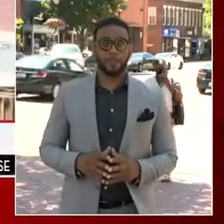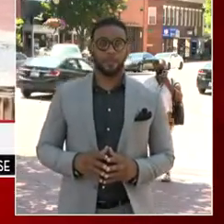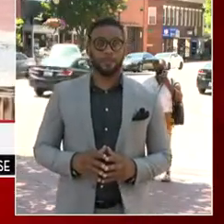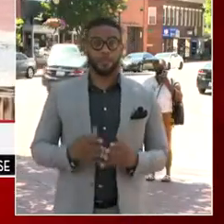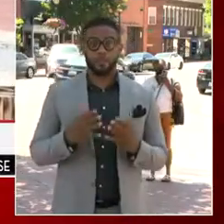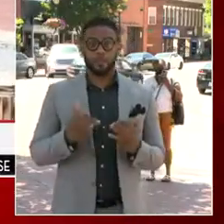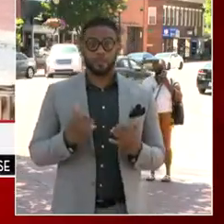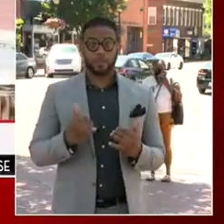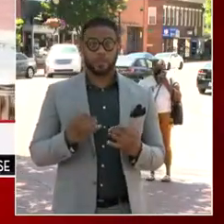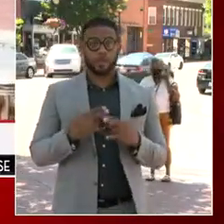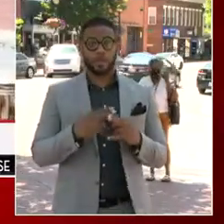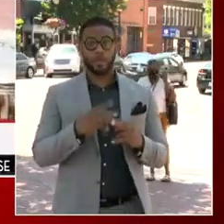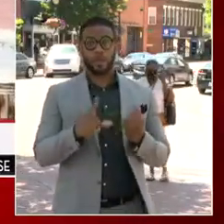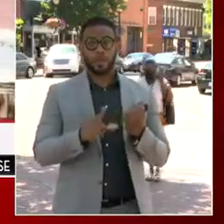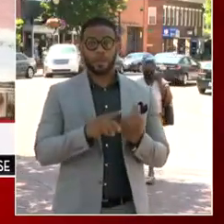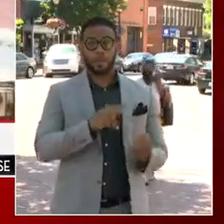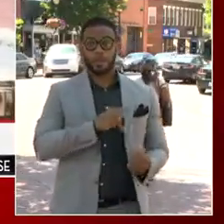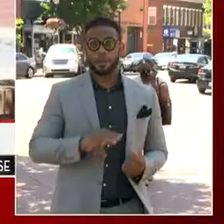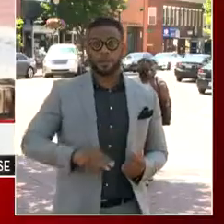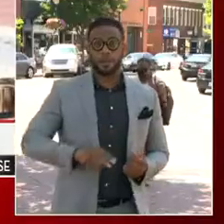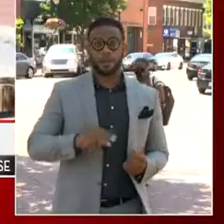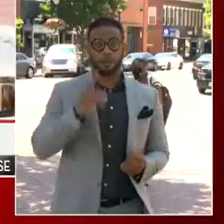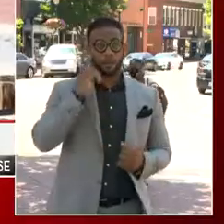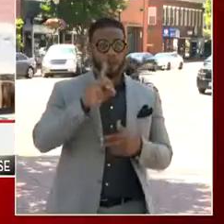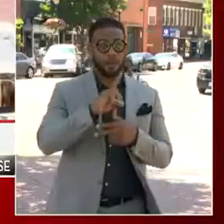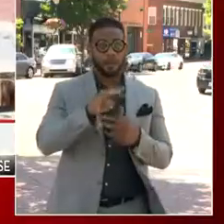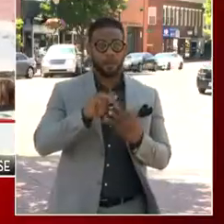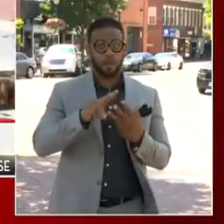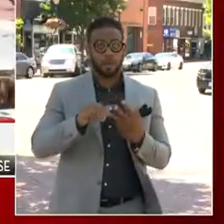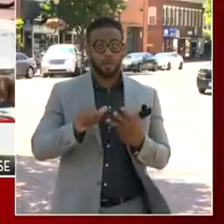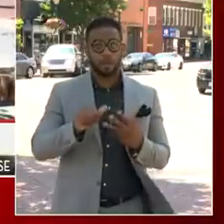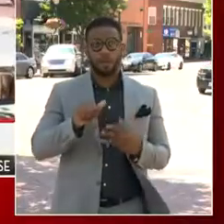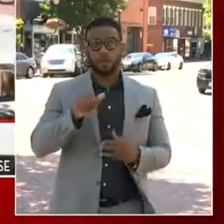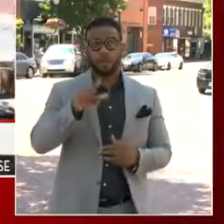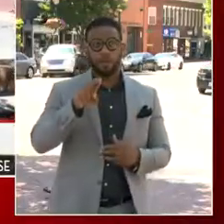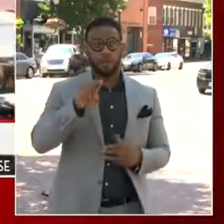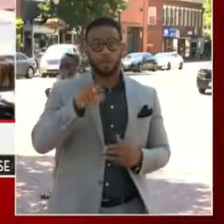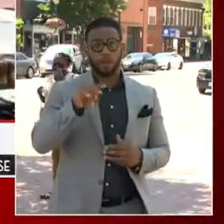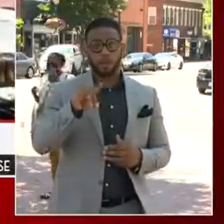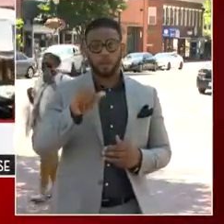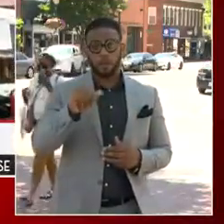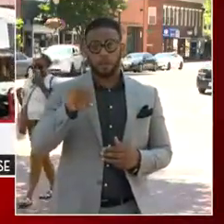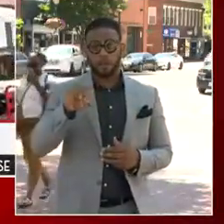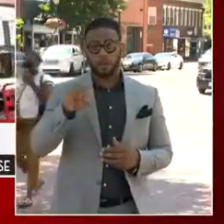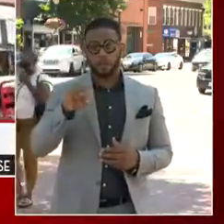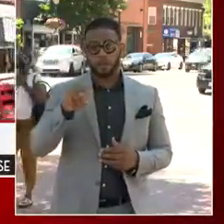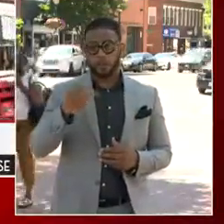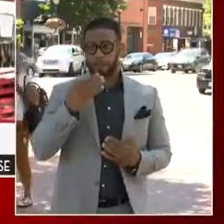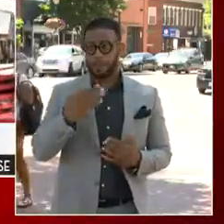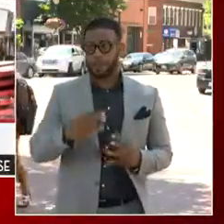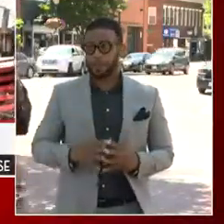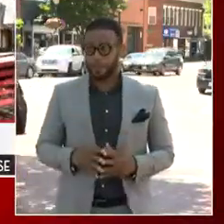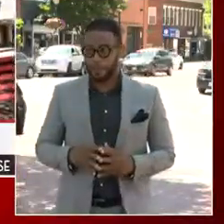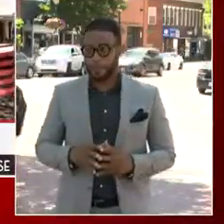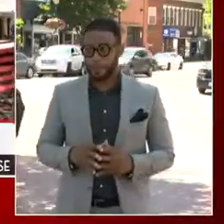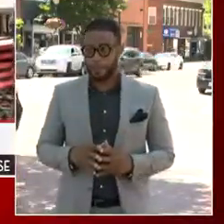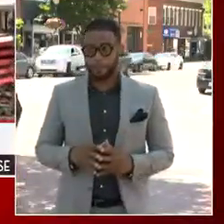this time, I'll call Deputy Mayor for Demois, Lucinda Babers. Thank you.